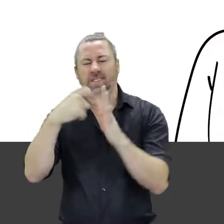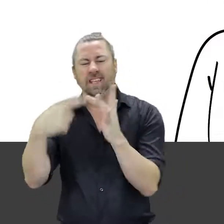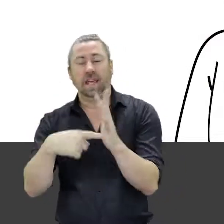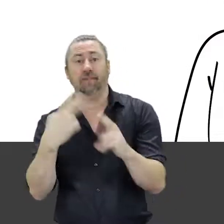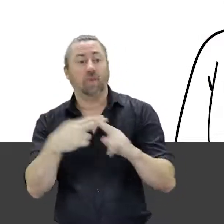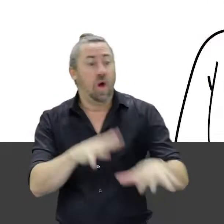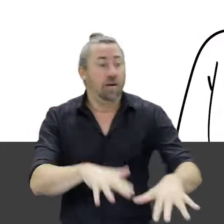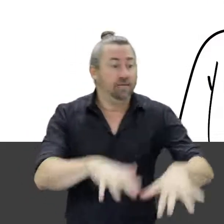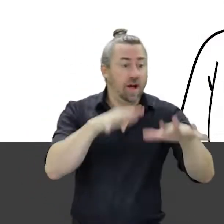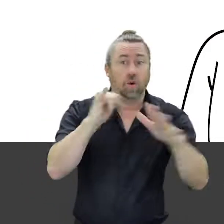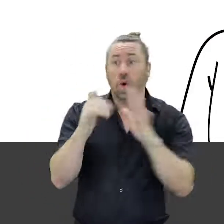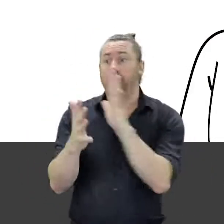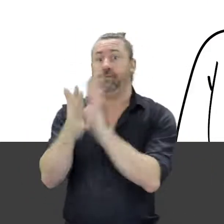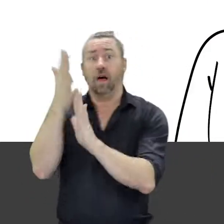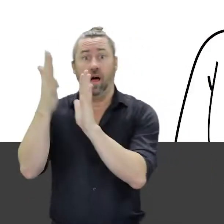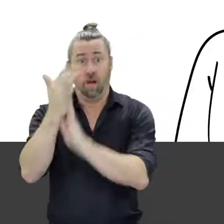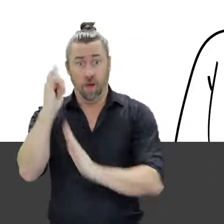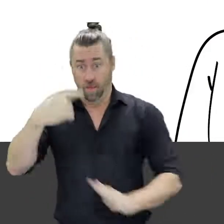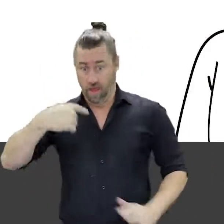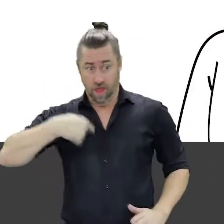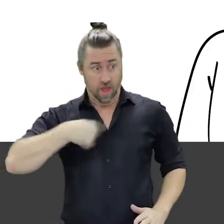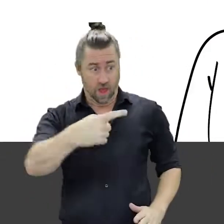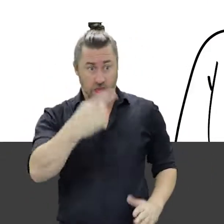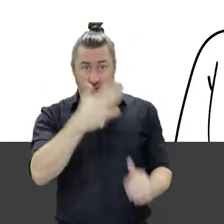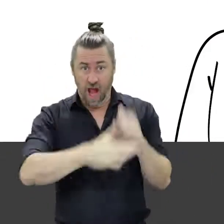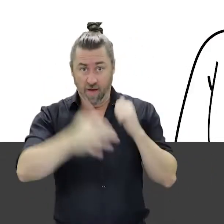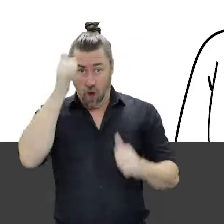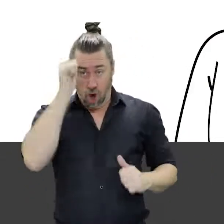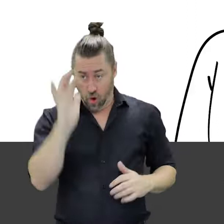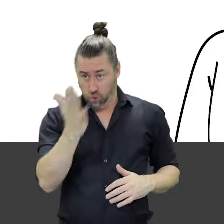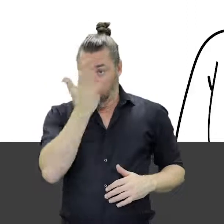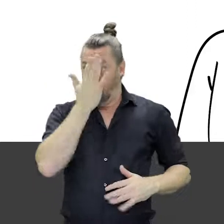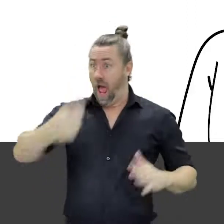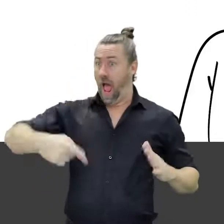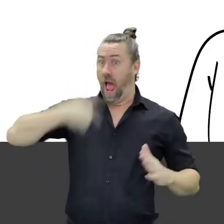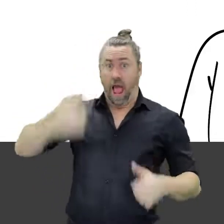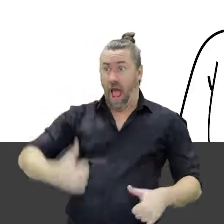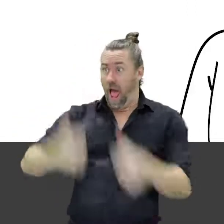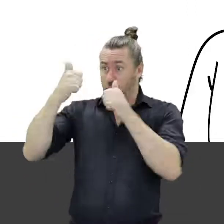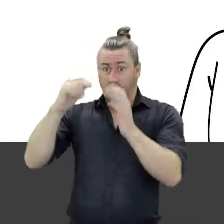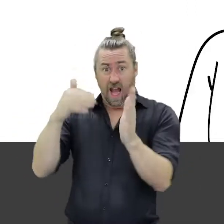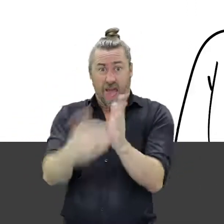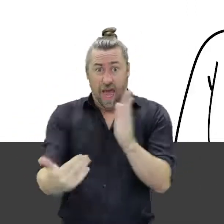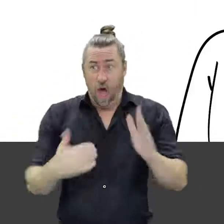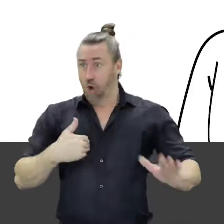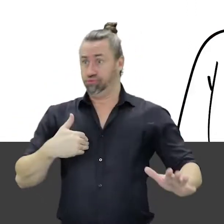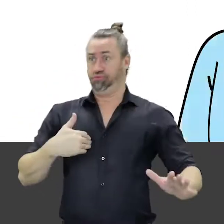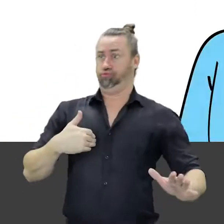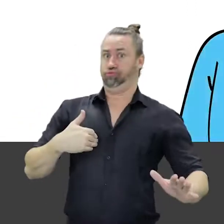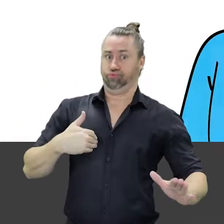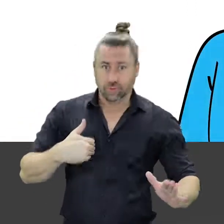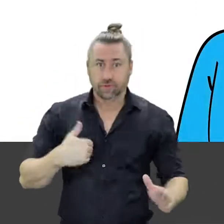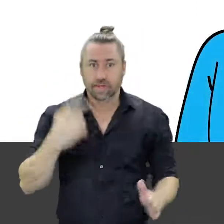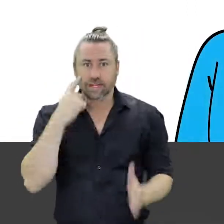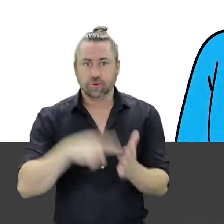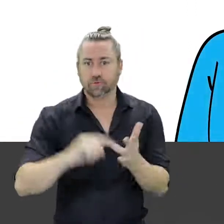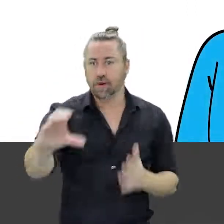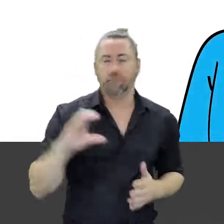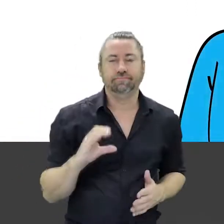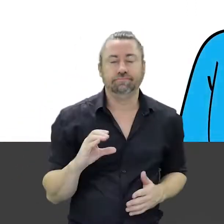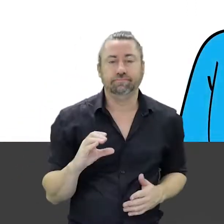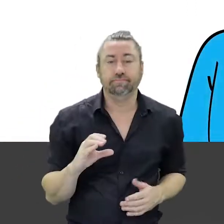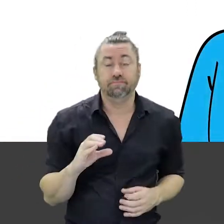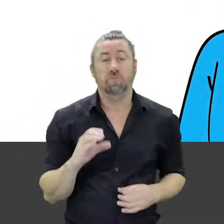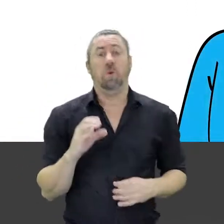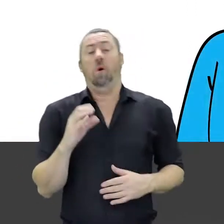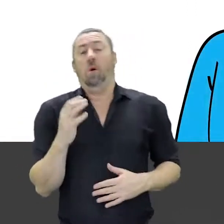fire, you and your pet may have to leave your property at very short notice. In some cases, it may be someone else